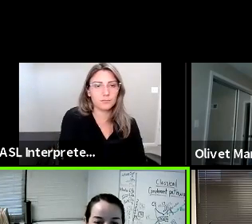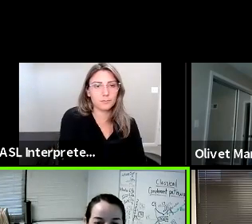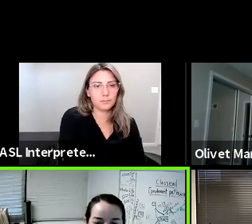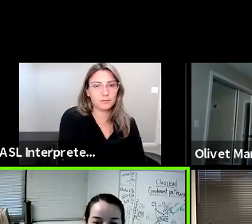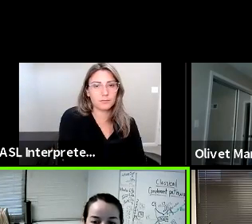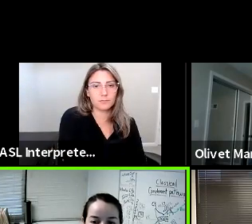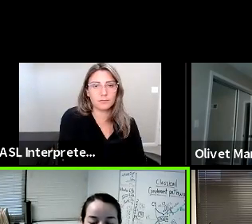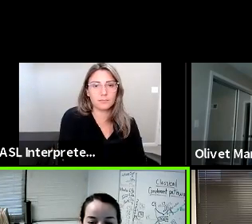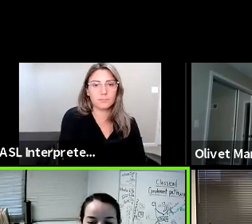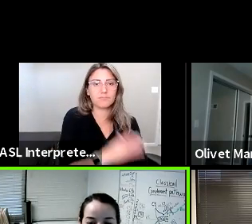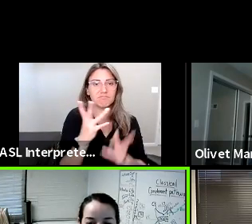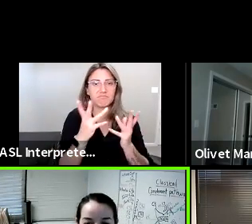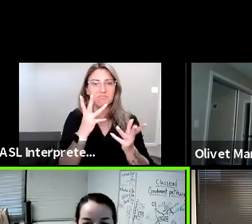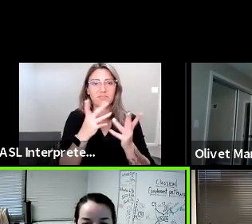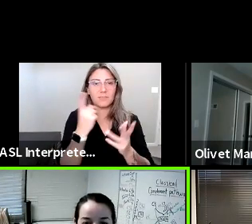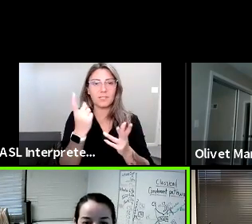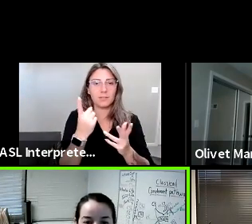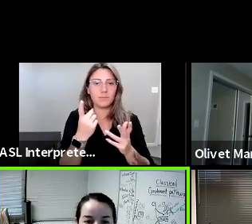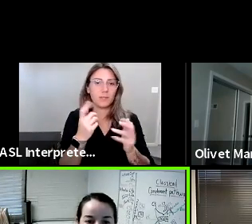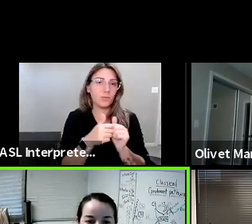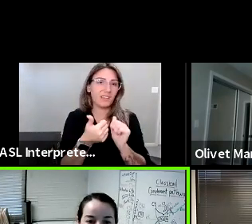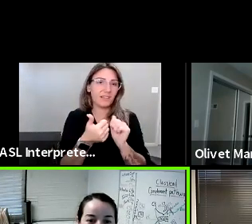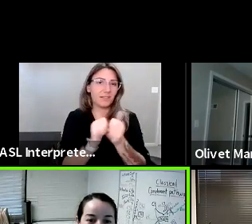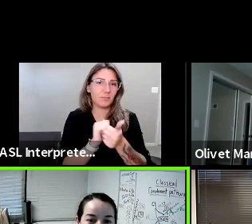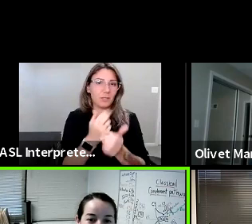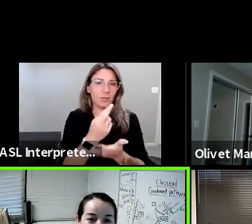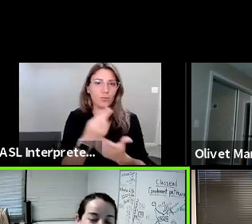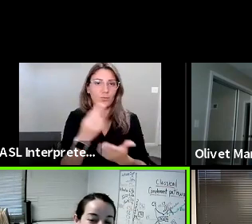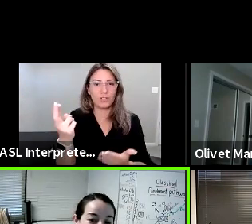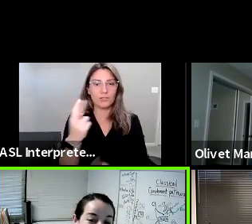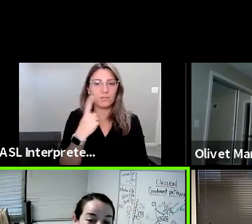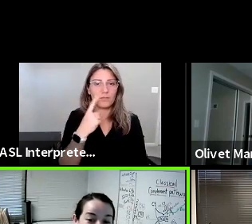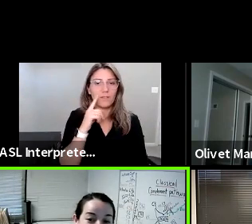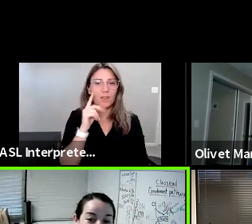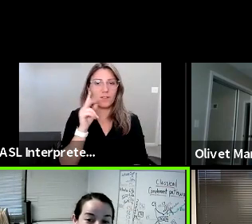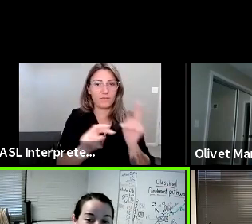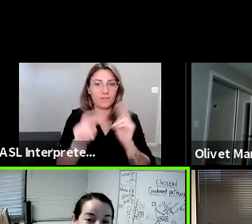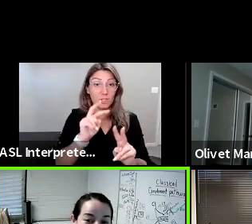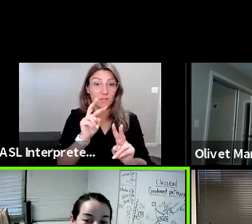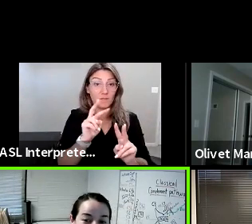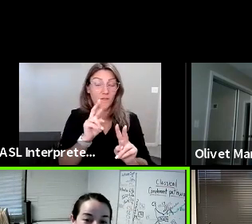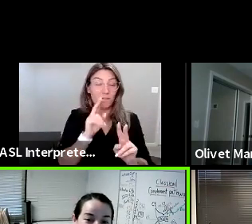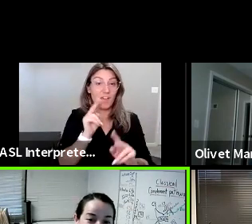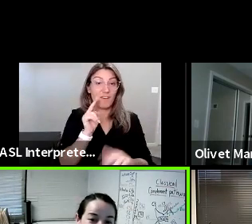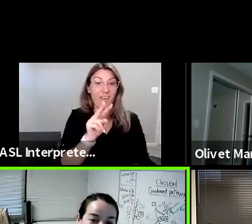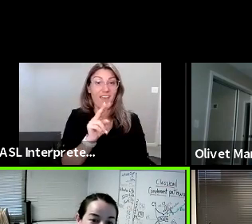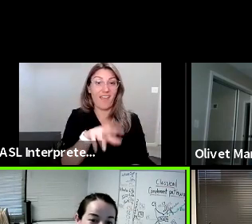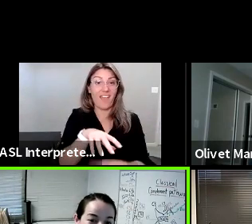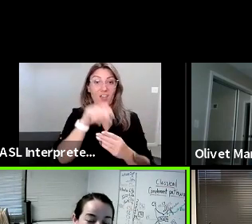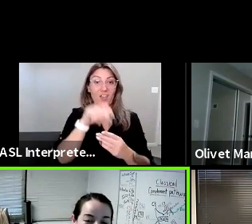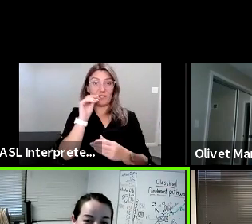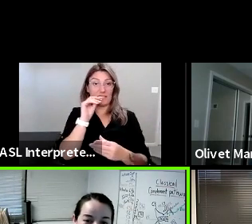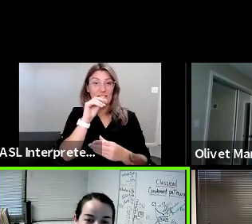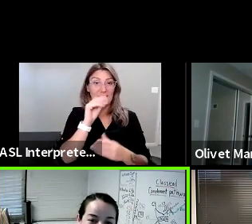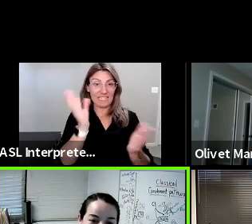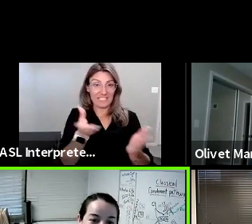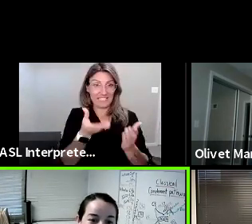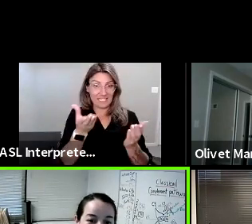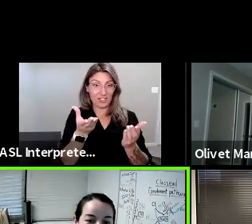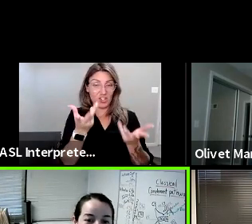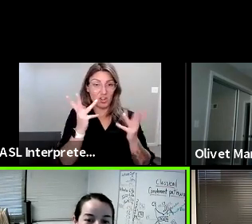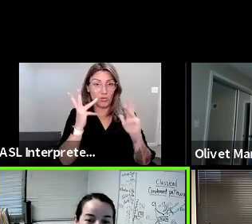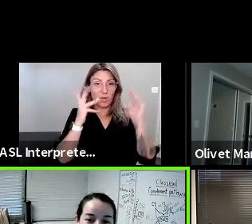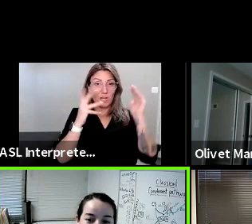Might have something to do with competing resources. And that's something that I've observed as an external person landing here as an already